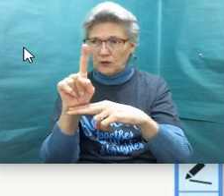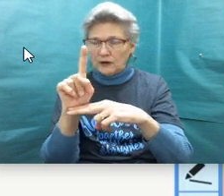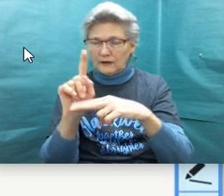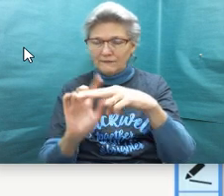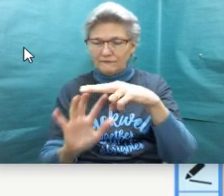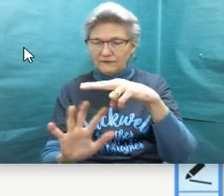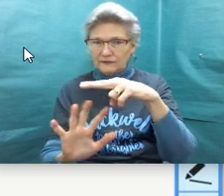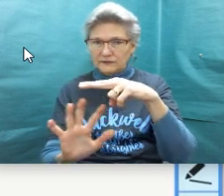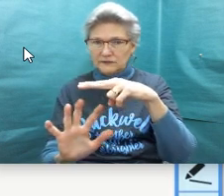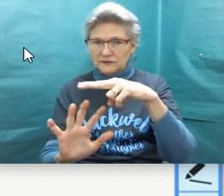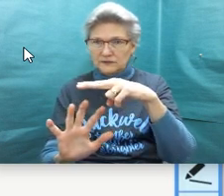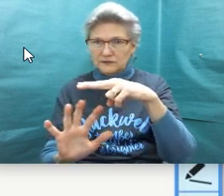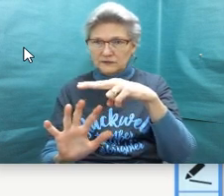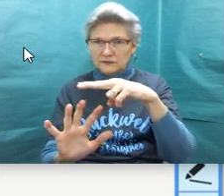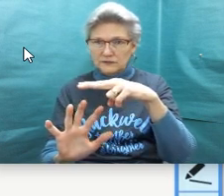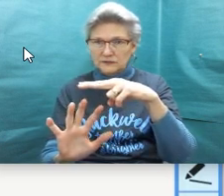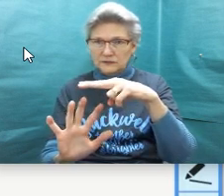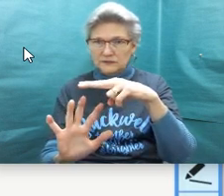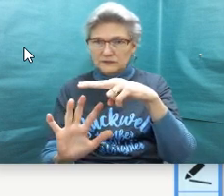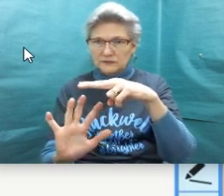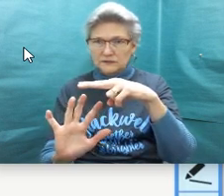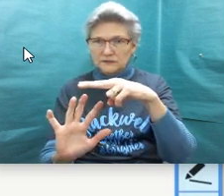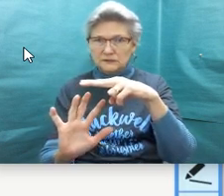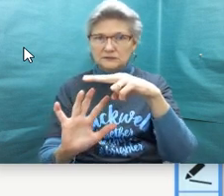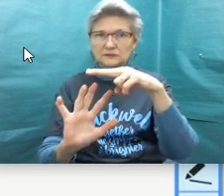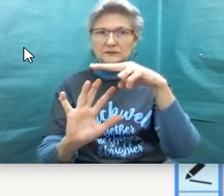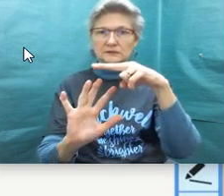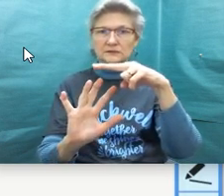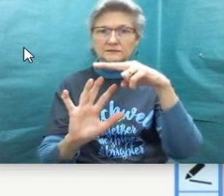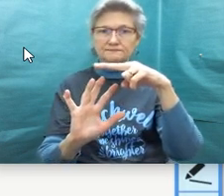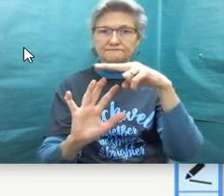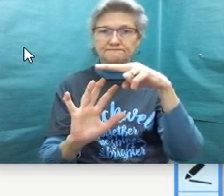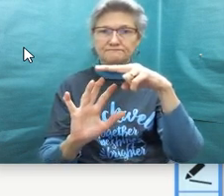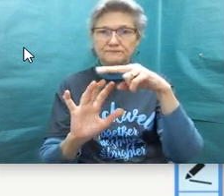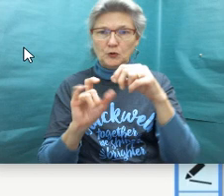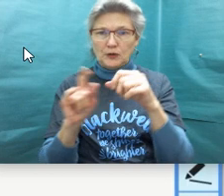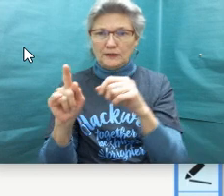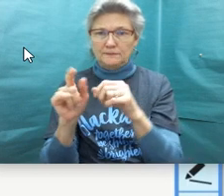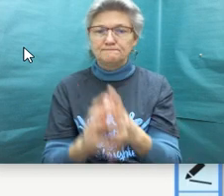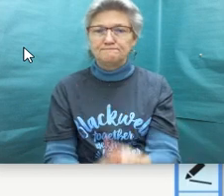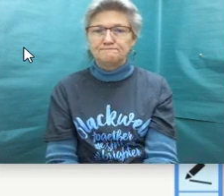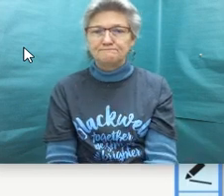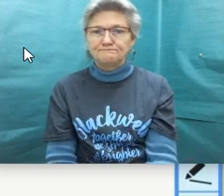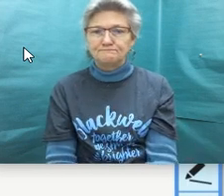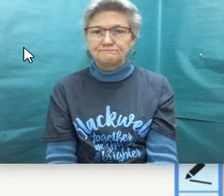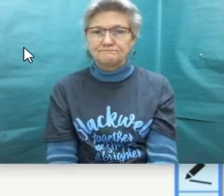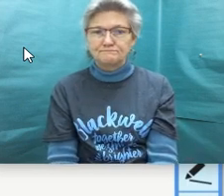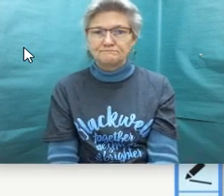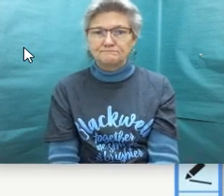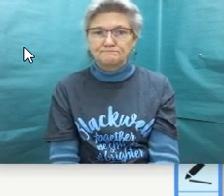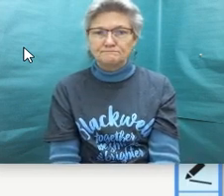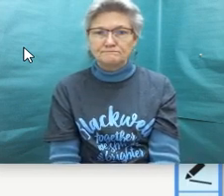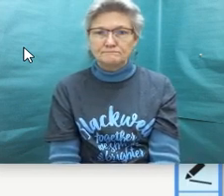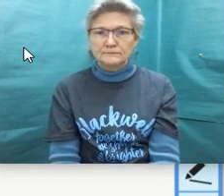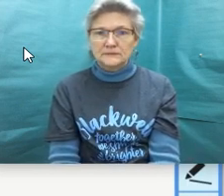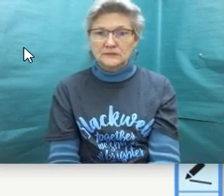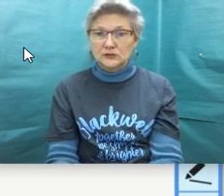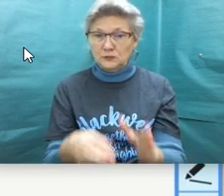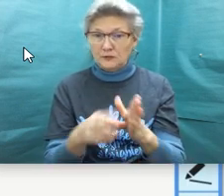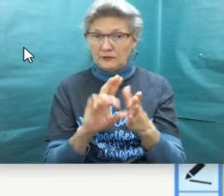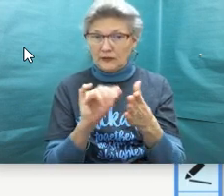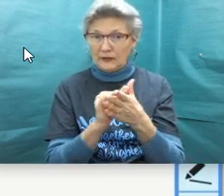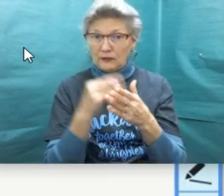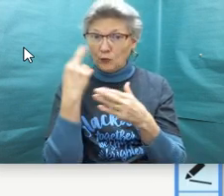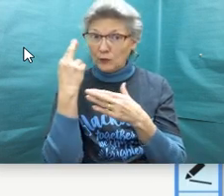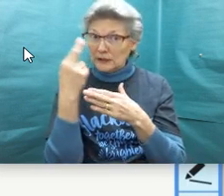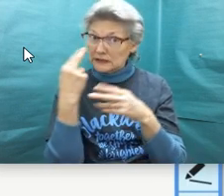41 fifths. I'll write that over here so we have a little bit more space. So to review that, the